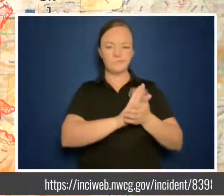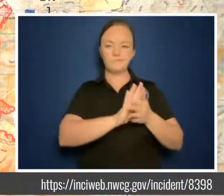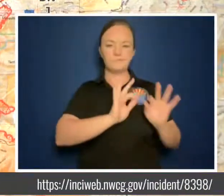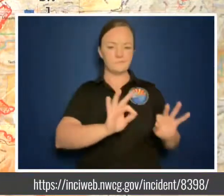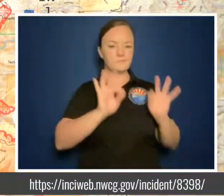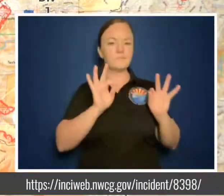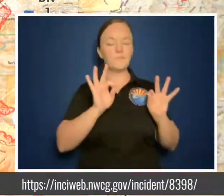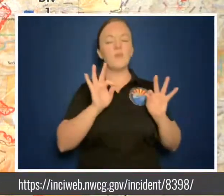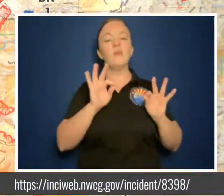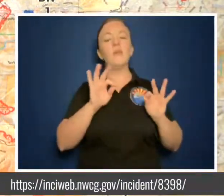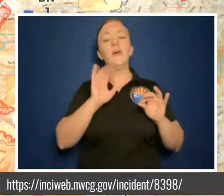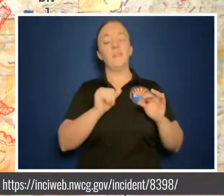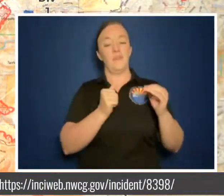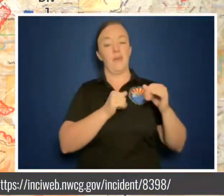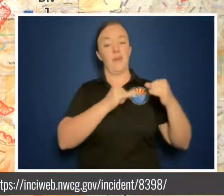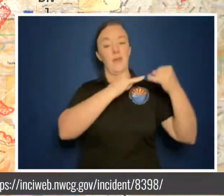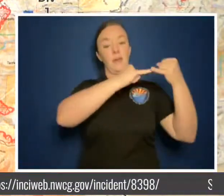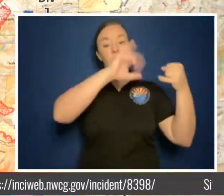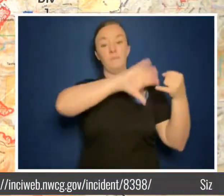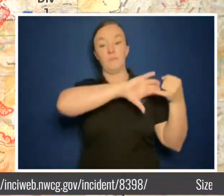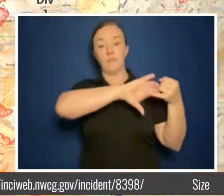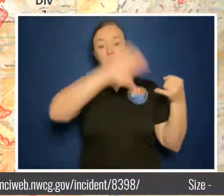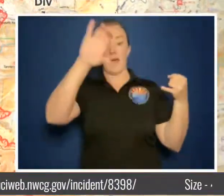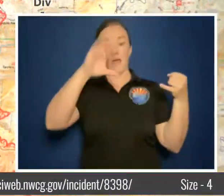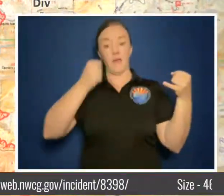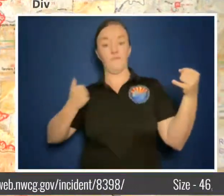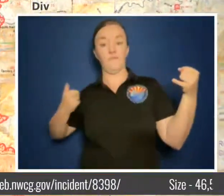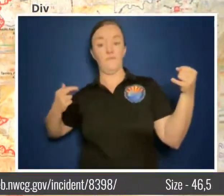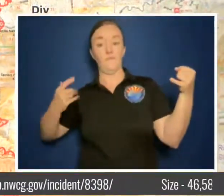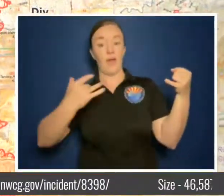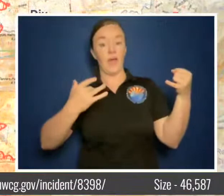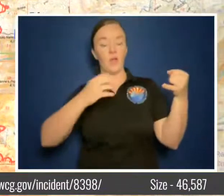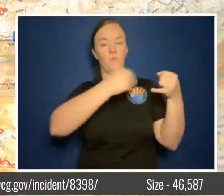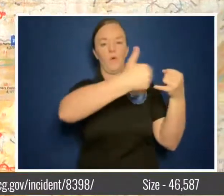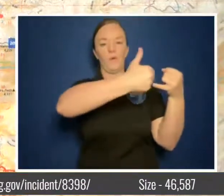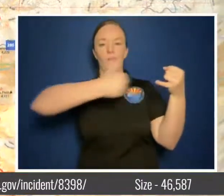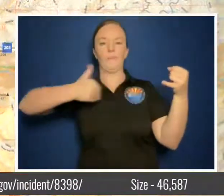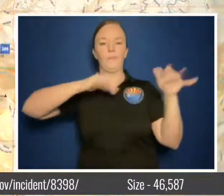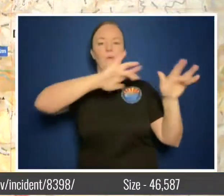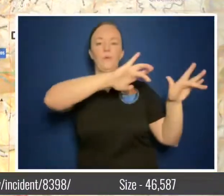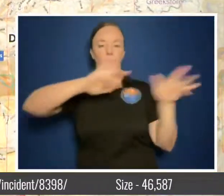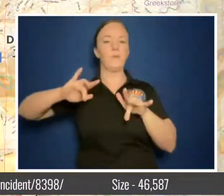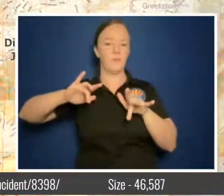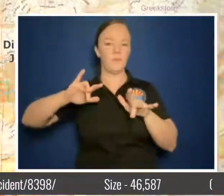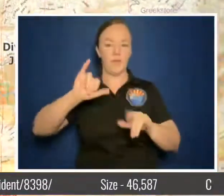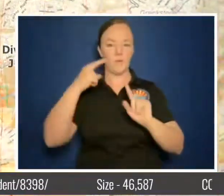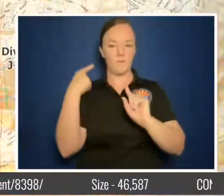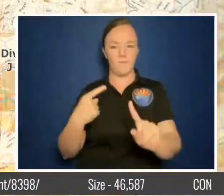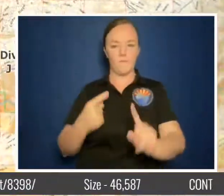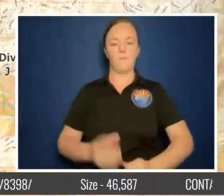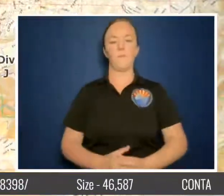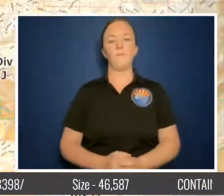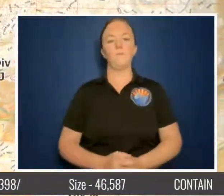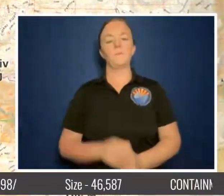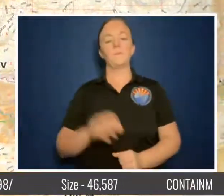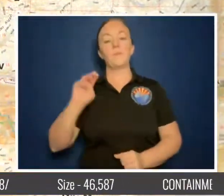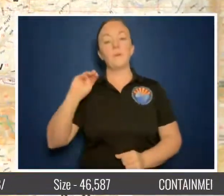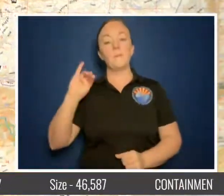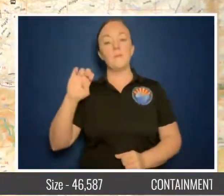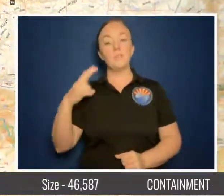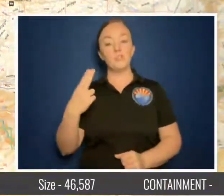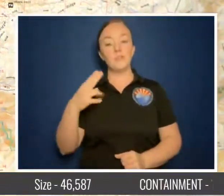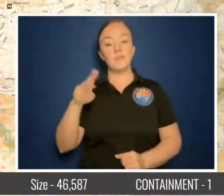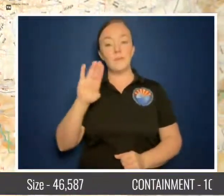that part of the line. Moving up from Michigan Bluff, going to the northeast, up